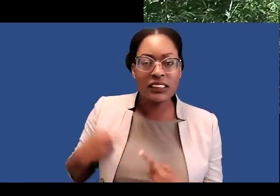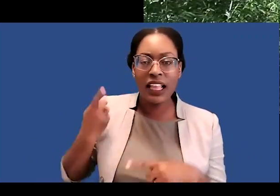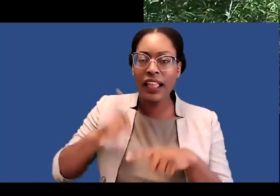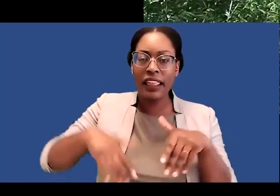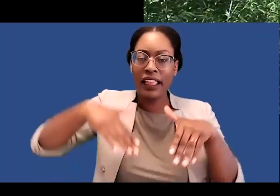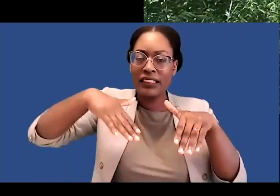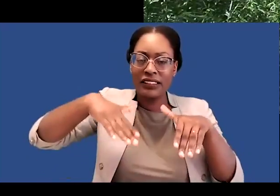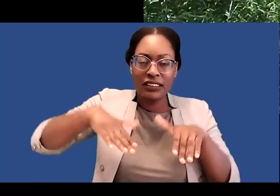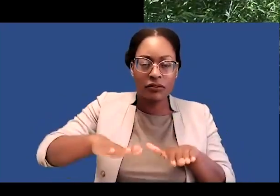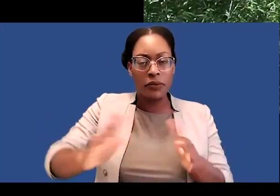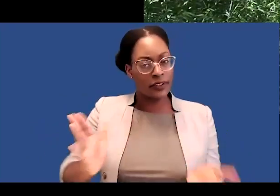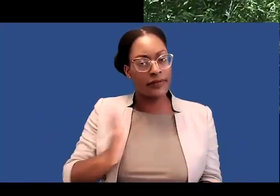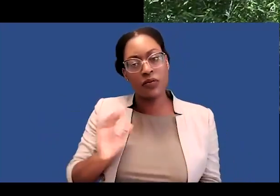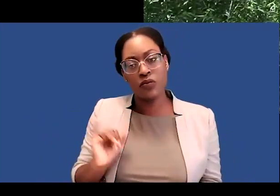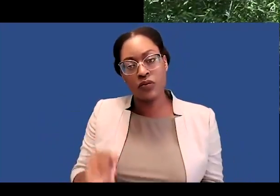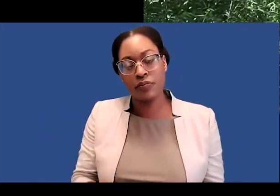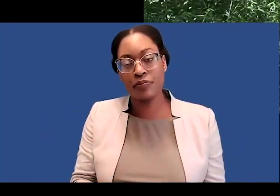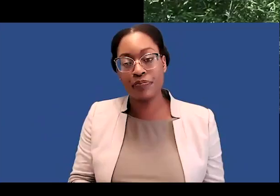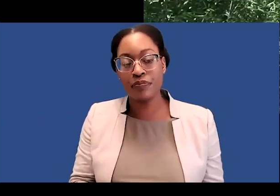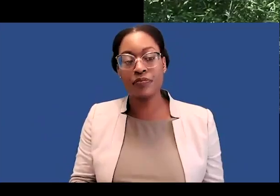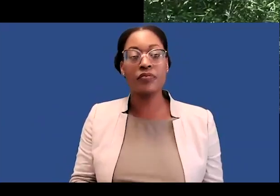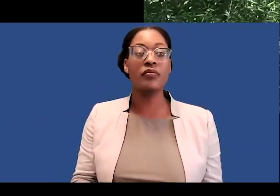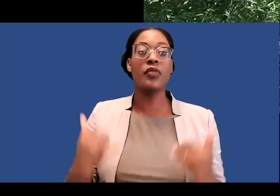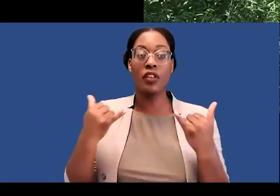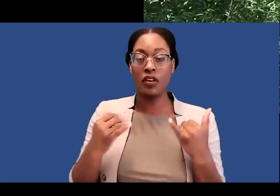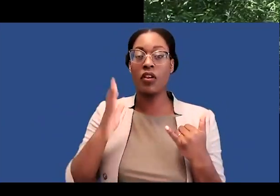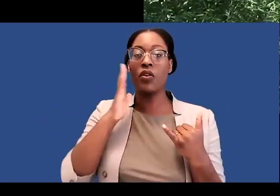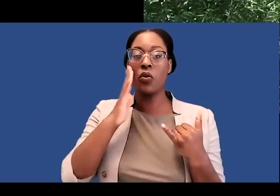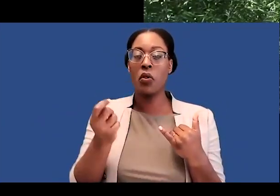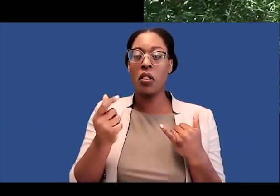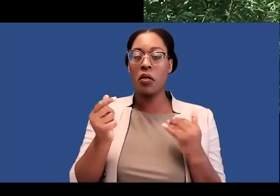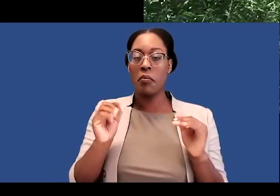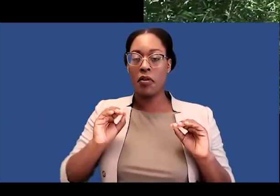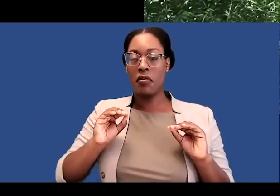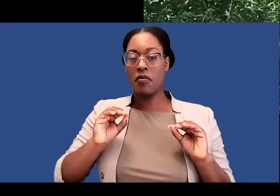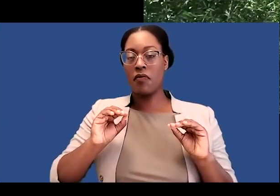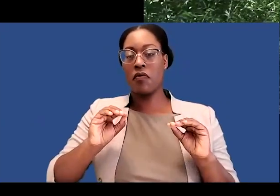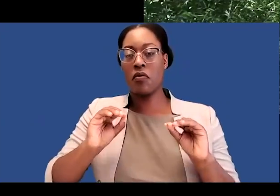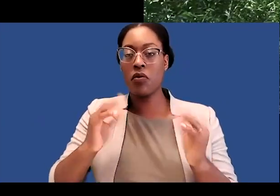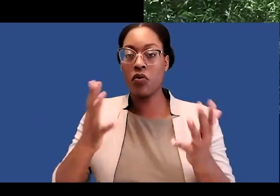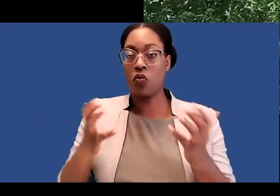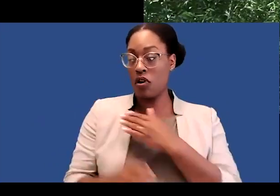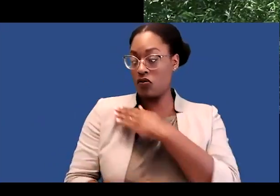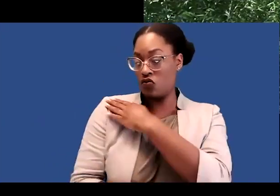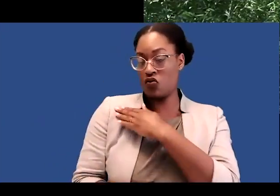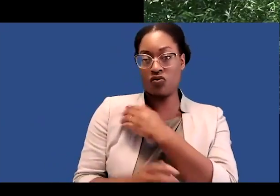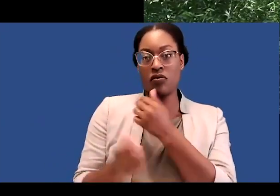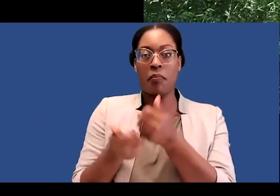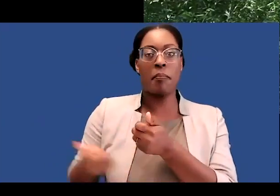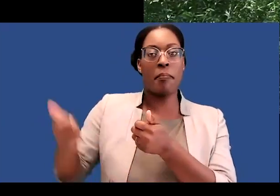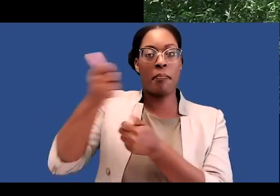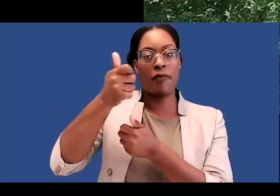Now we're just going to slightly hover forward until the shoulders come directly over the elbows.